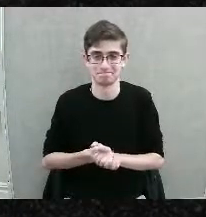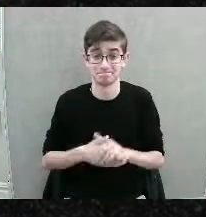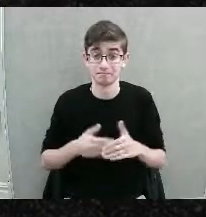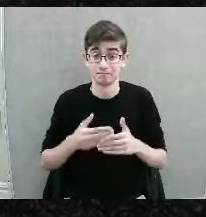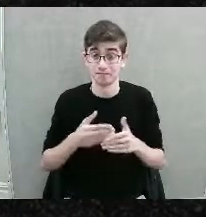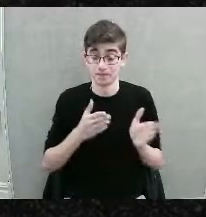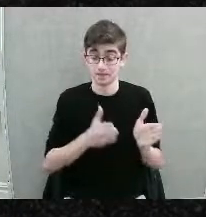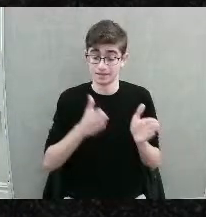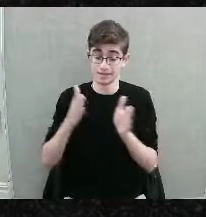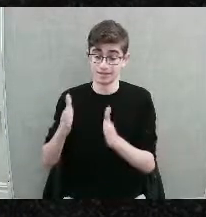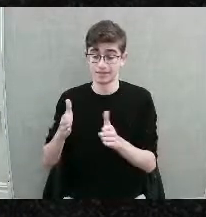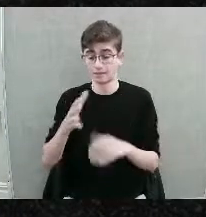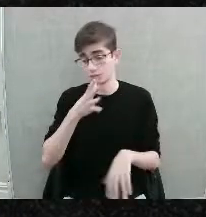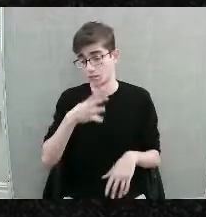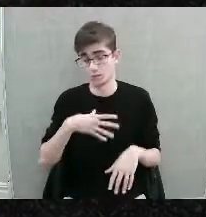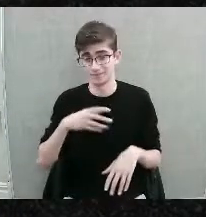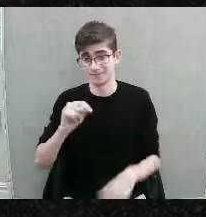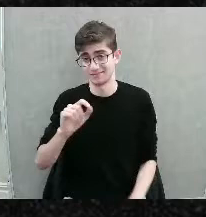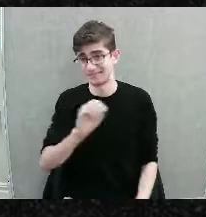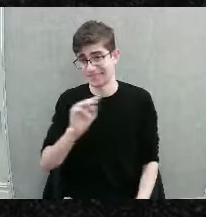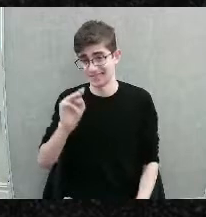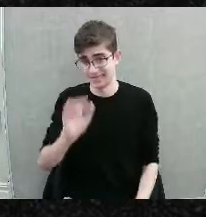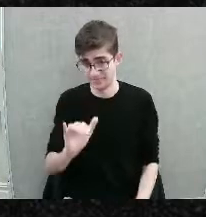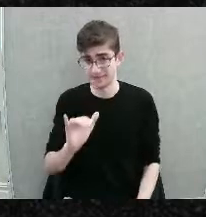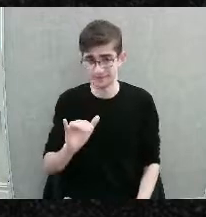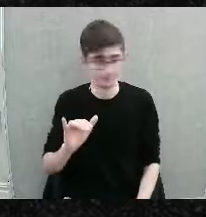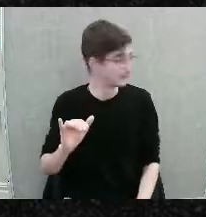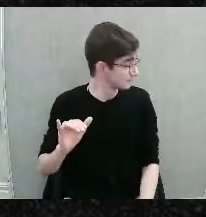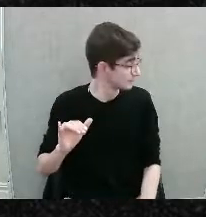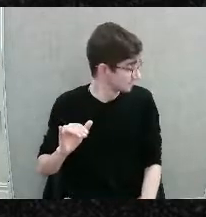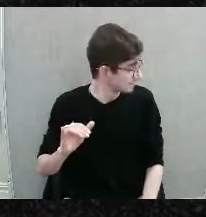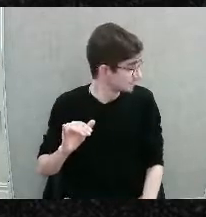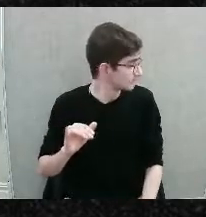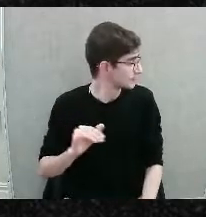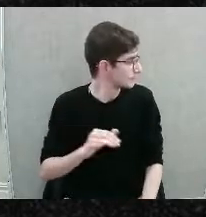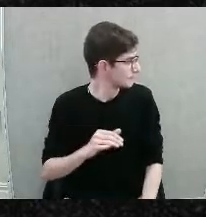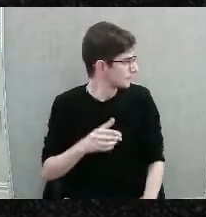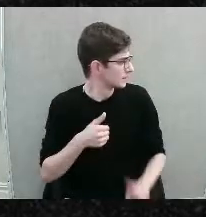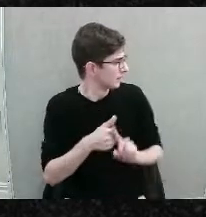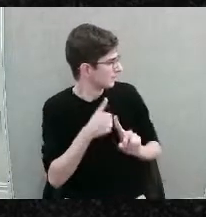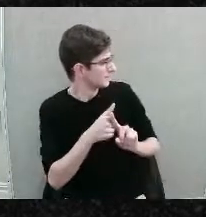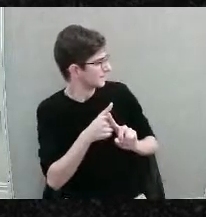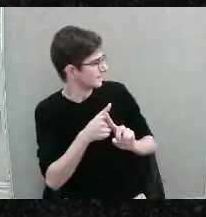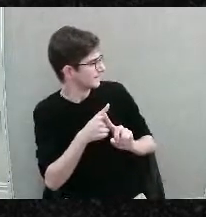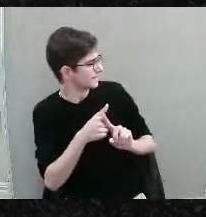Next to Mario is Tami Navarro, who is